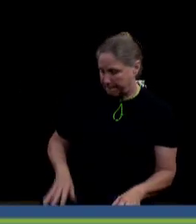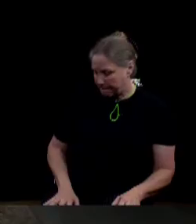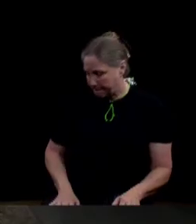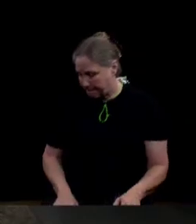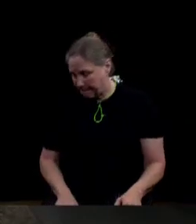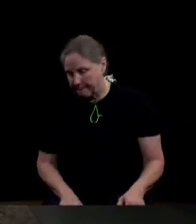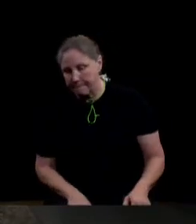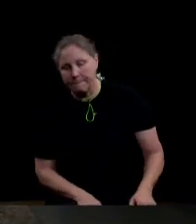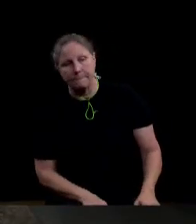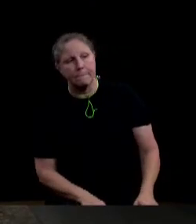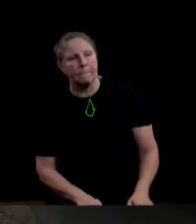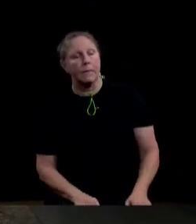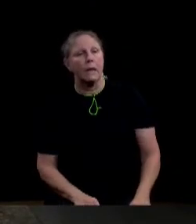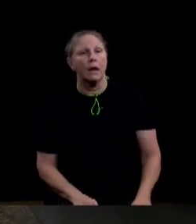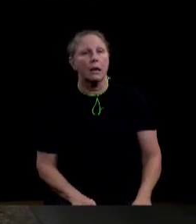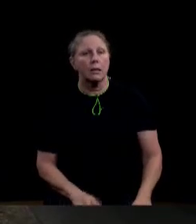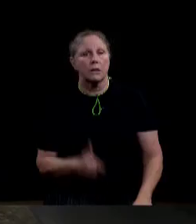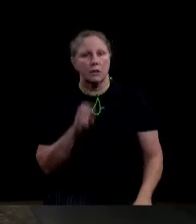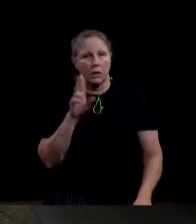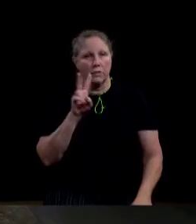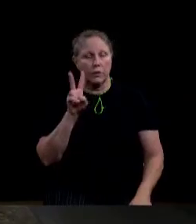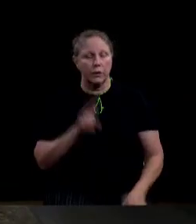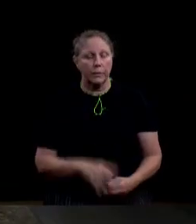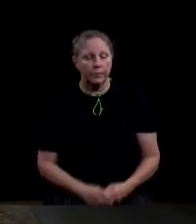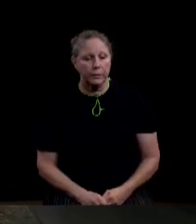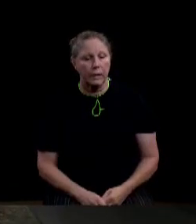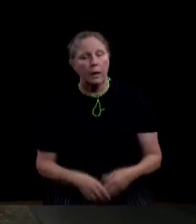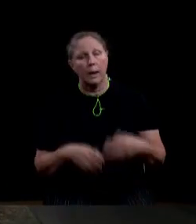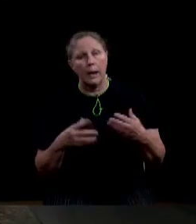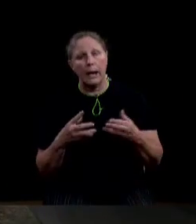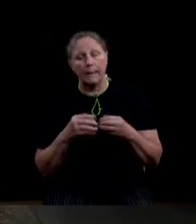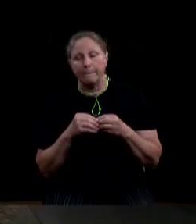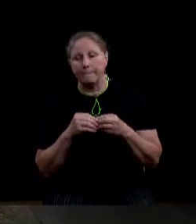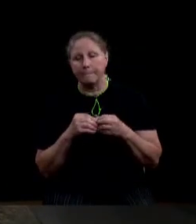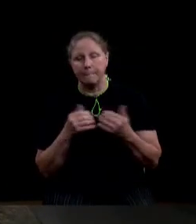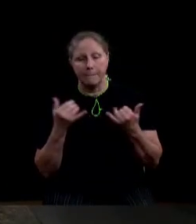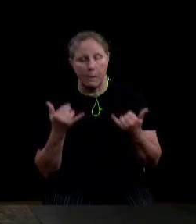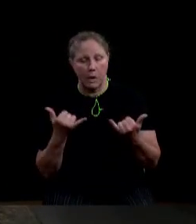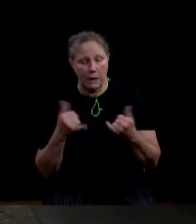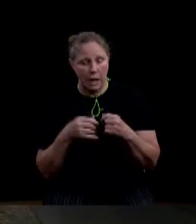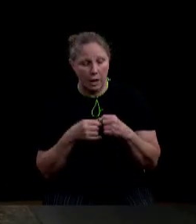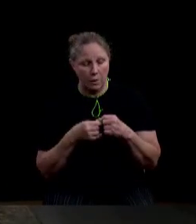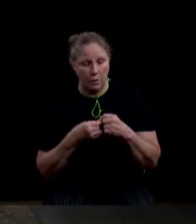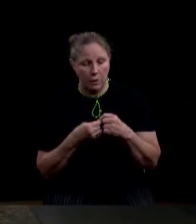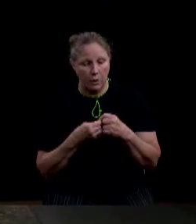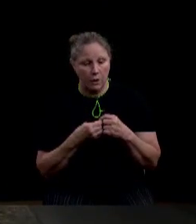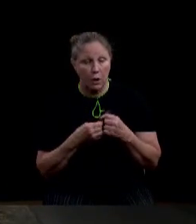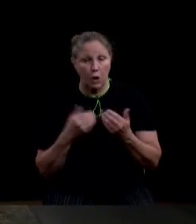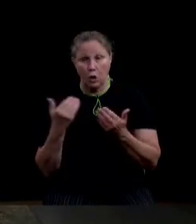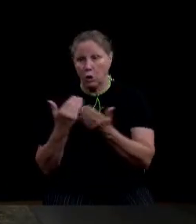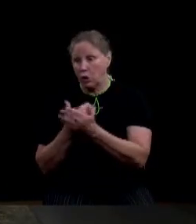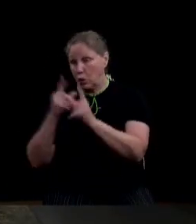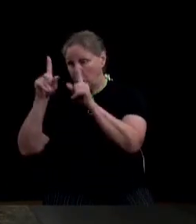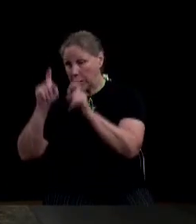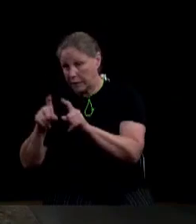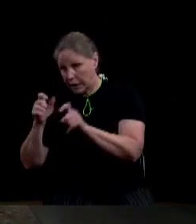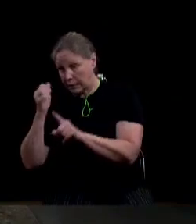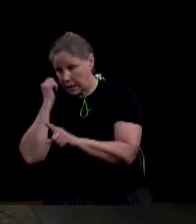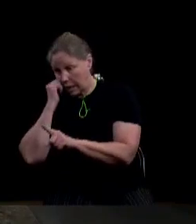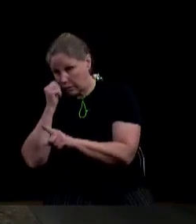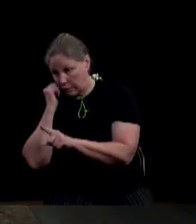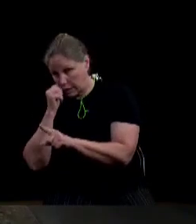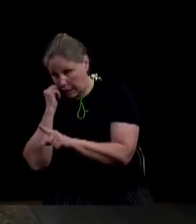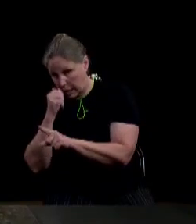right now, we look at the number of new tests per day as an indicator of